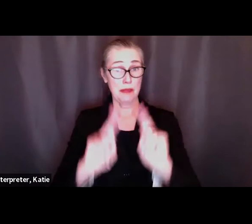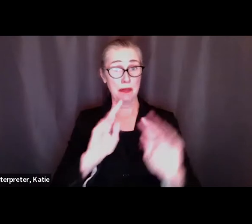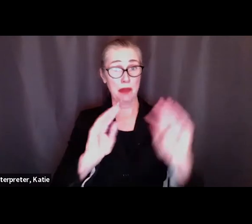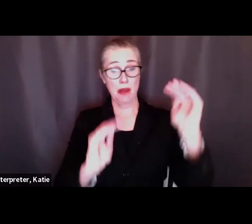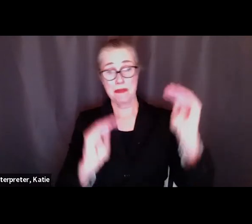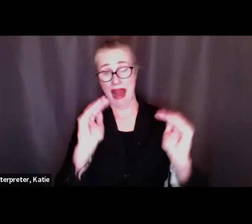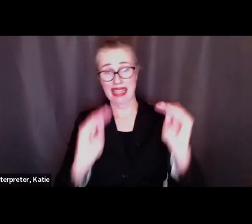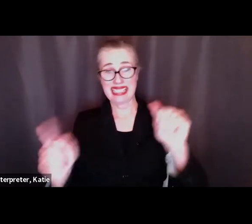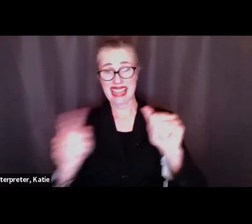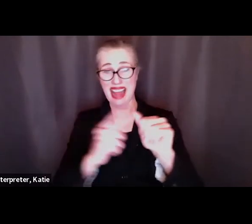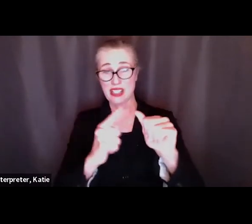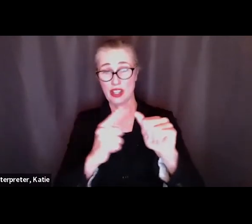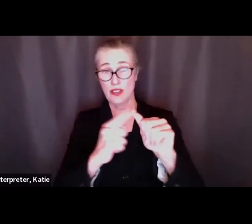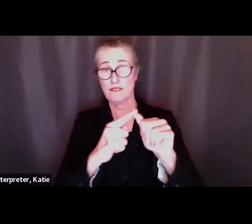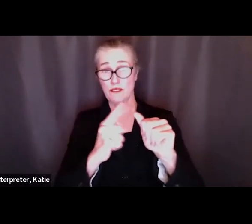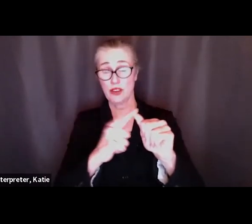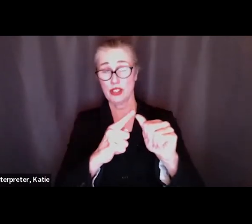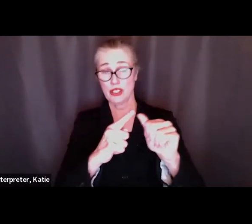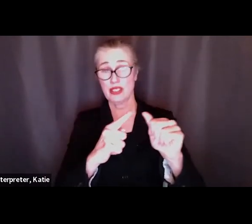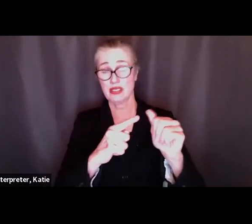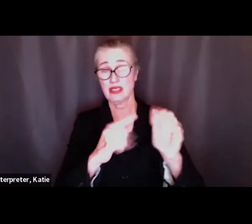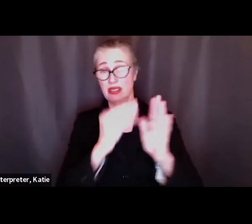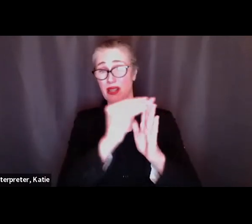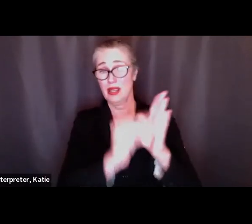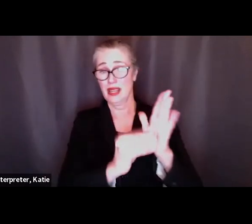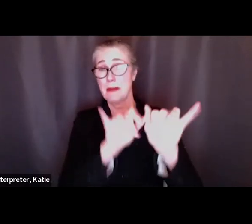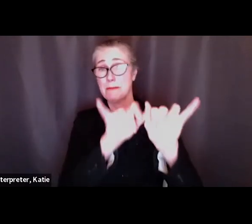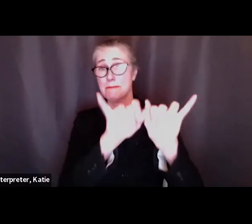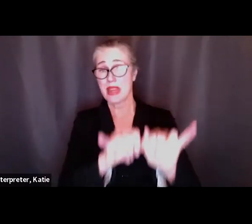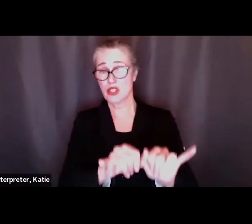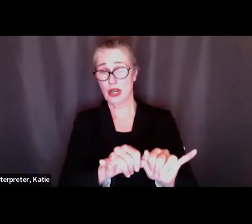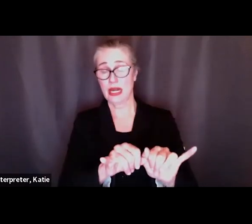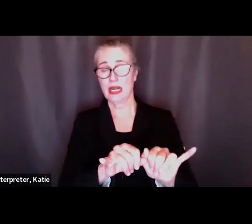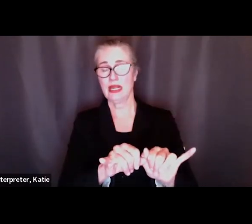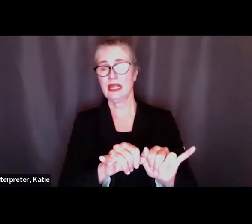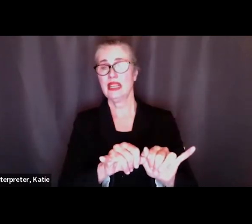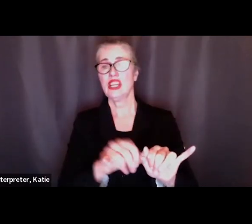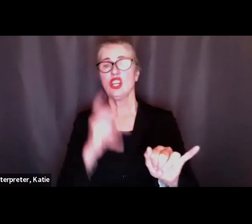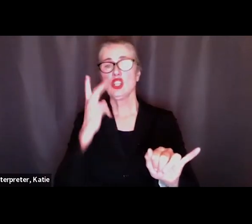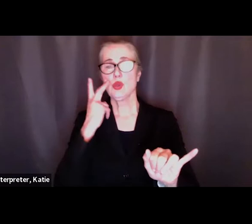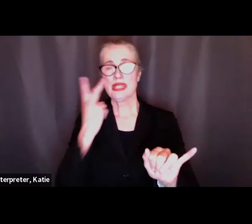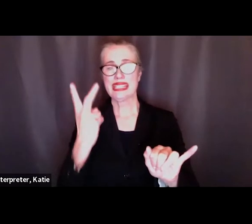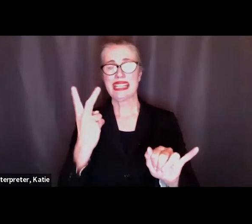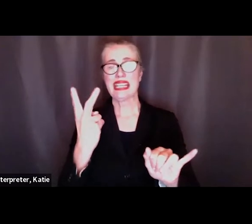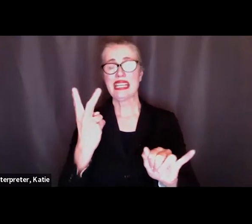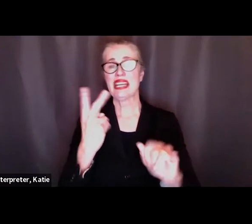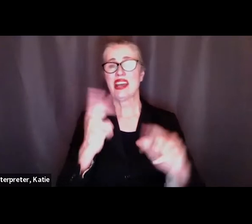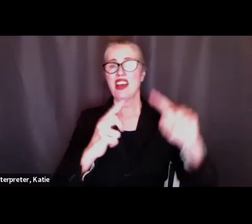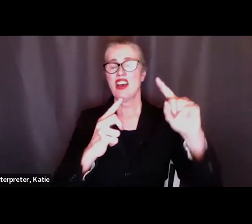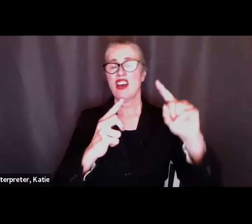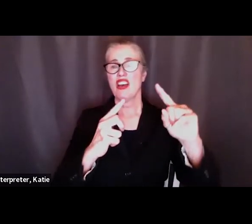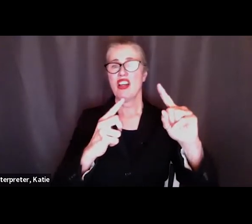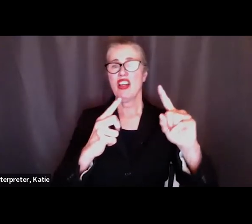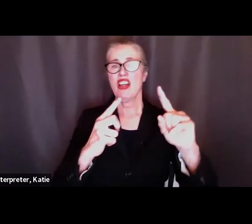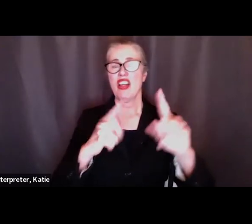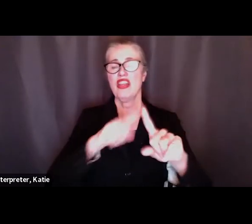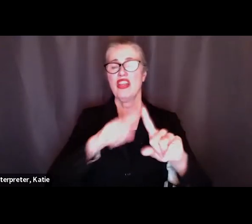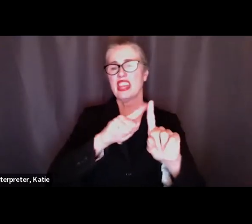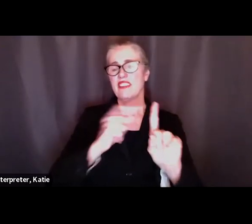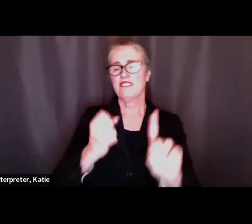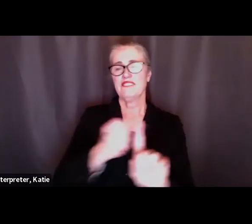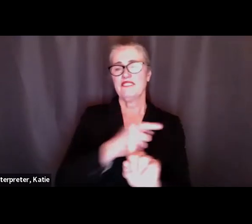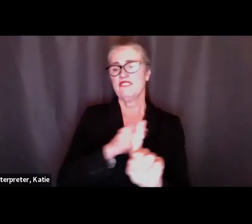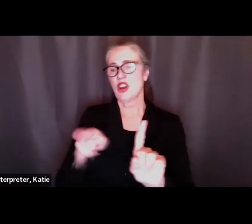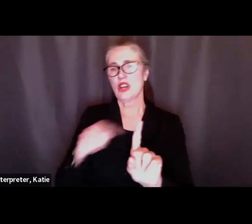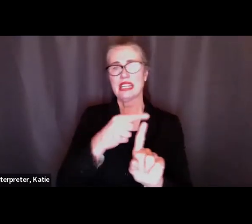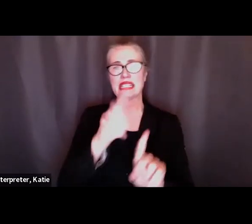metric um the calculated variance here was 4.5 which is very good and again that is